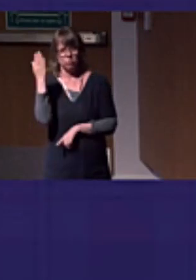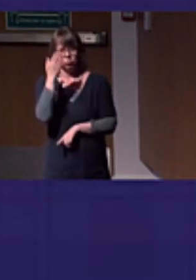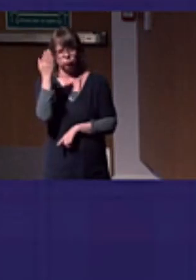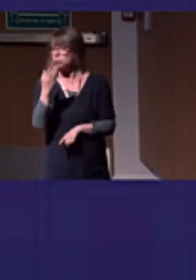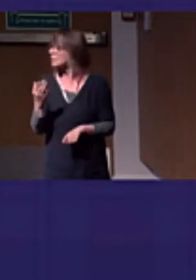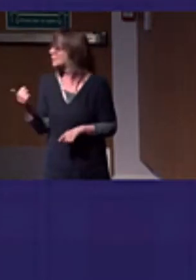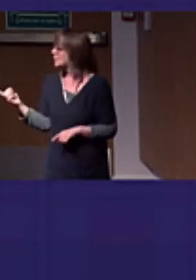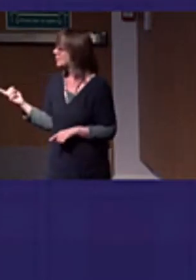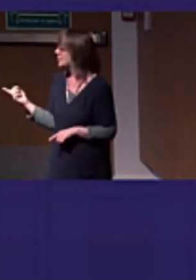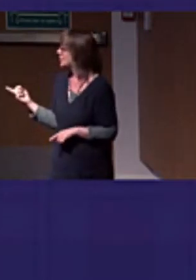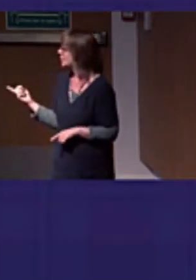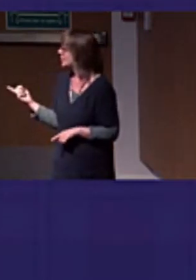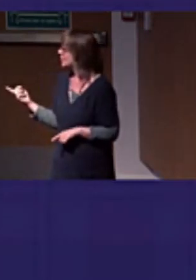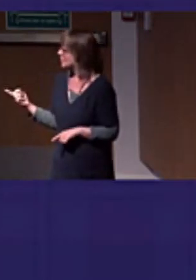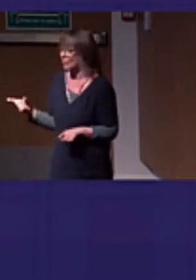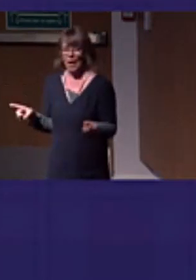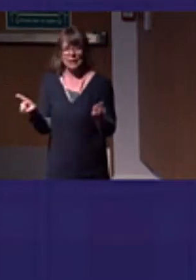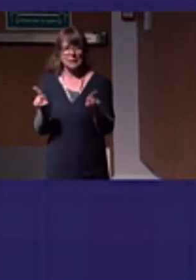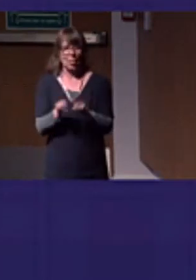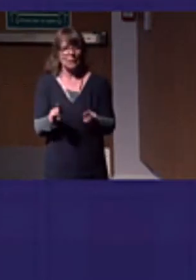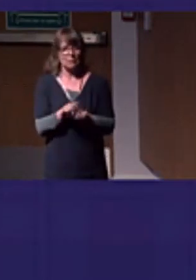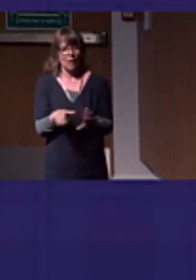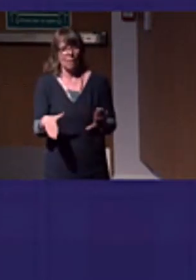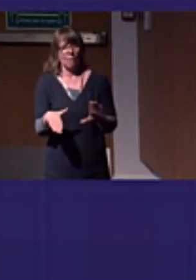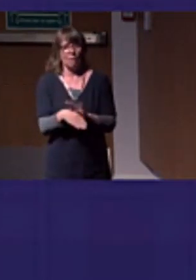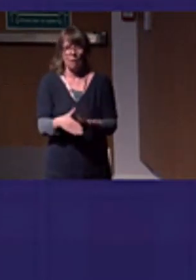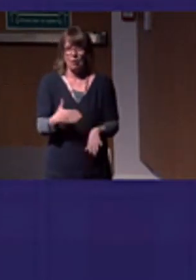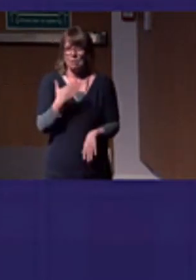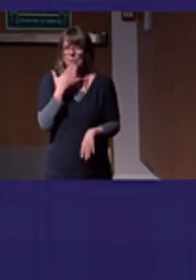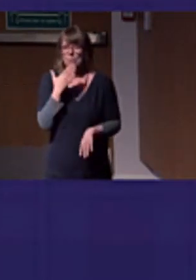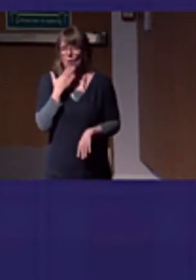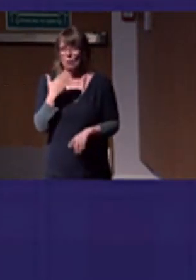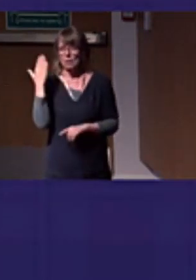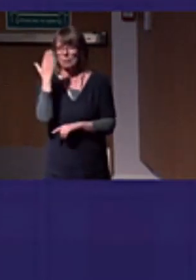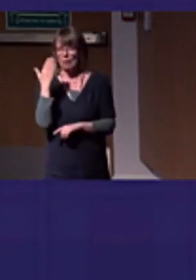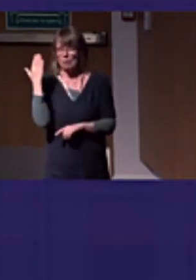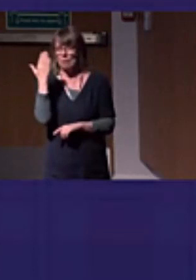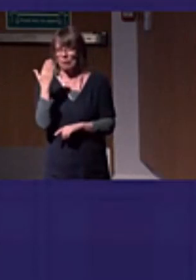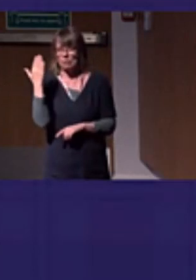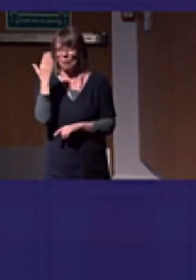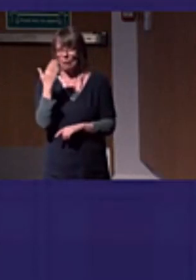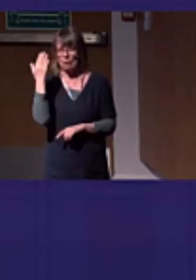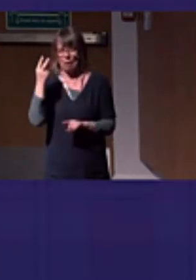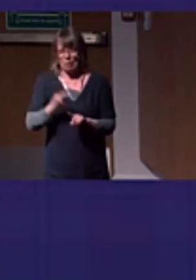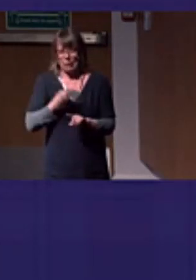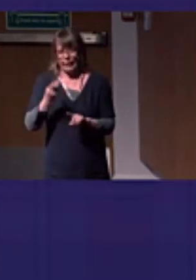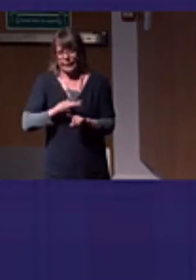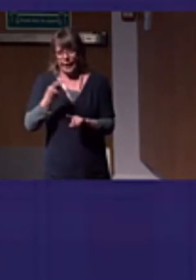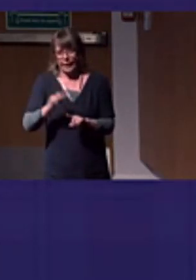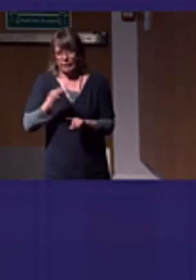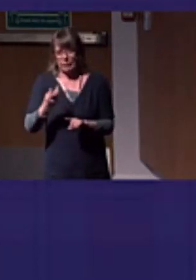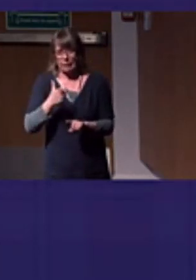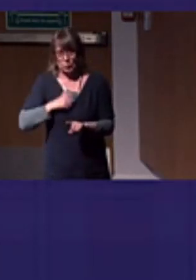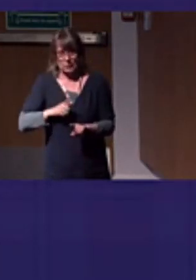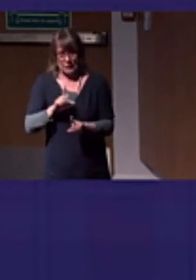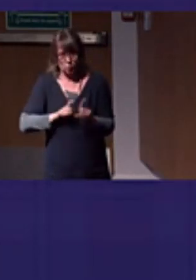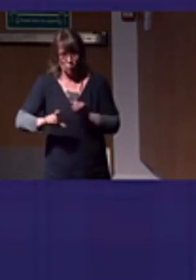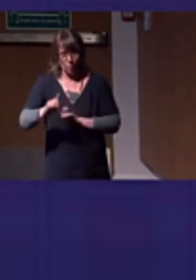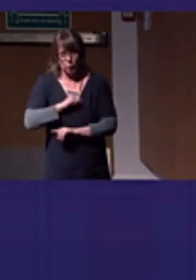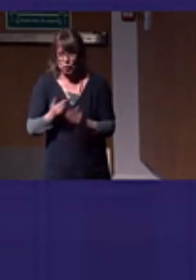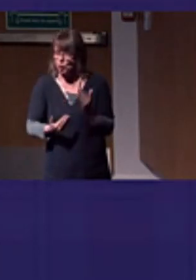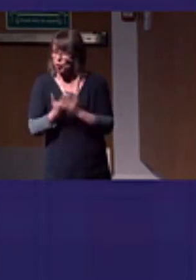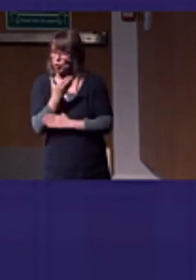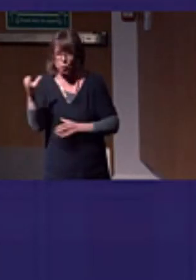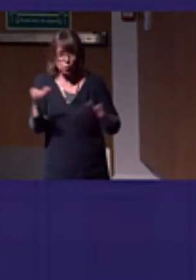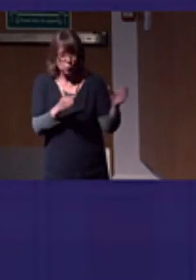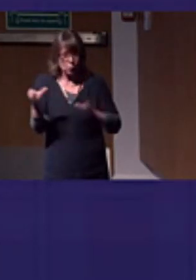F-bomb because Donna didn't, but the same fucking boring speakers all the time. At that point, there was a need in the community for some fresh blood.